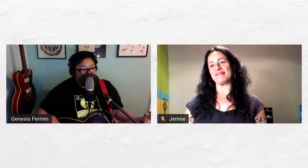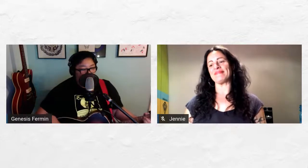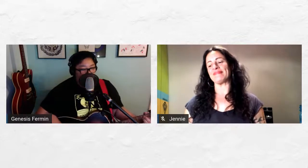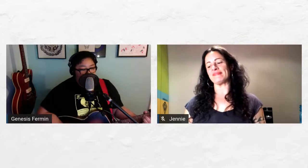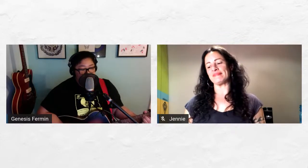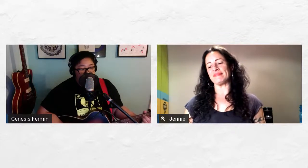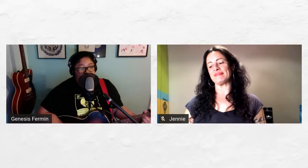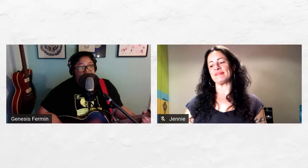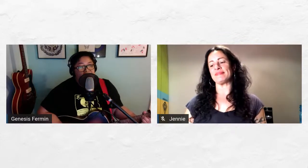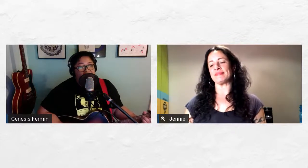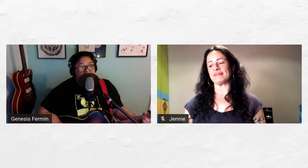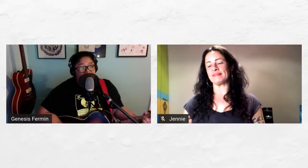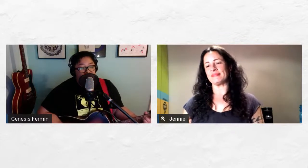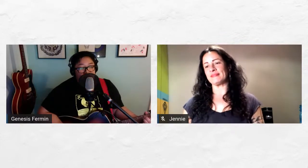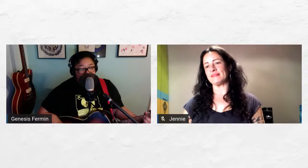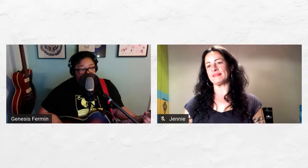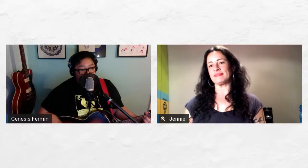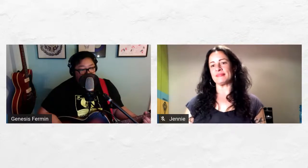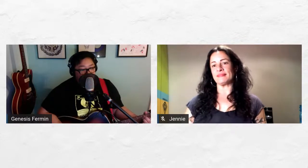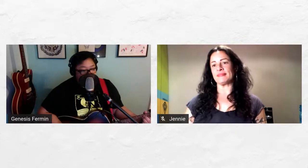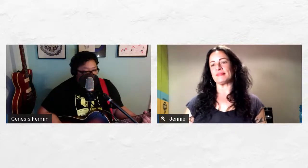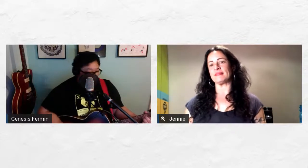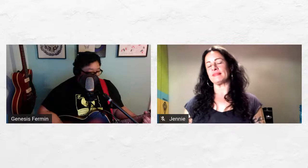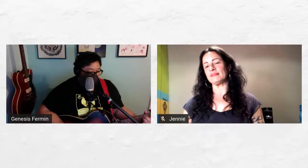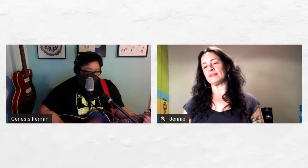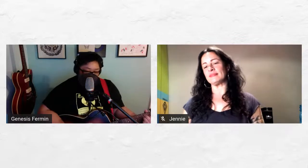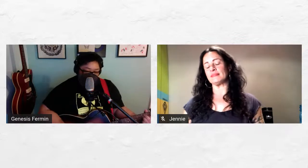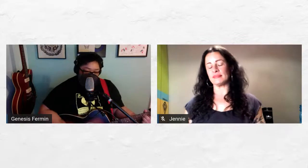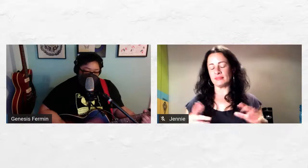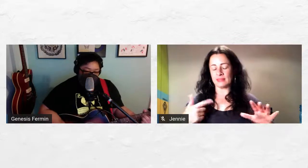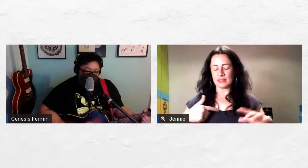Trying not to spiral down.